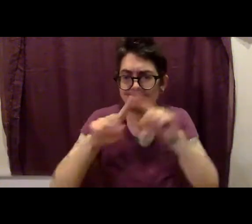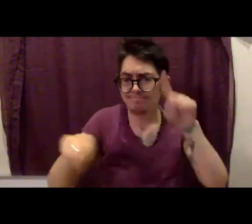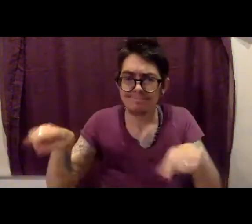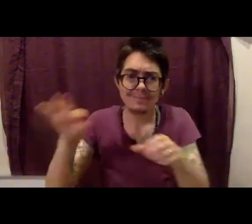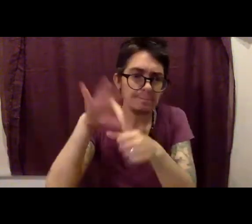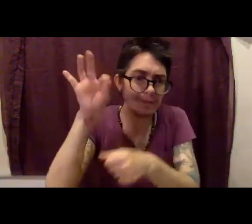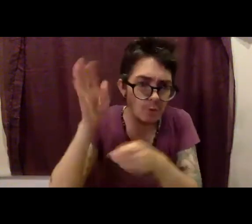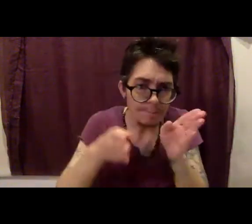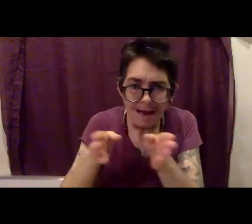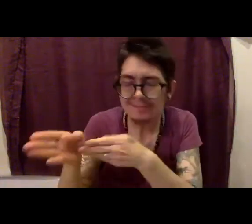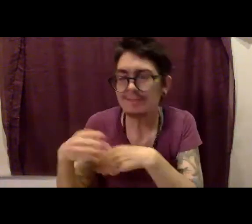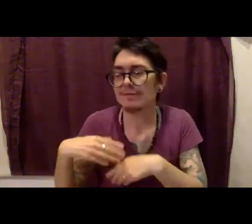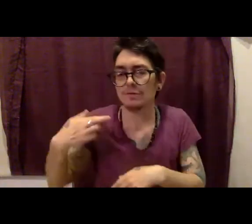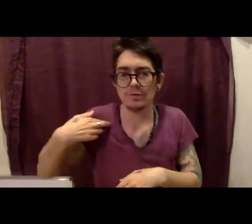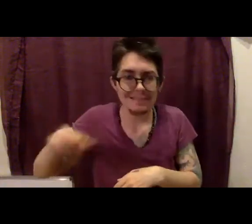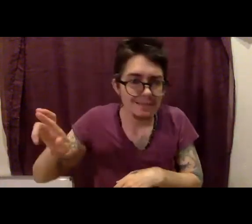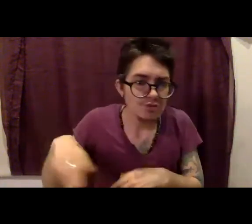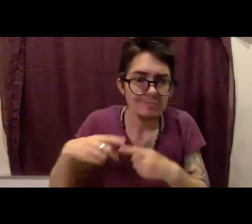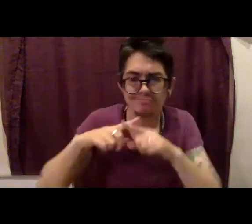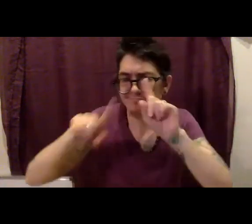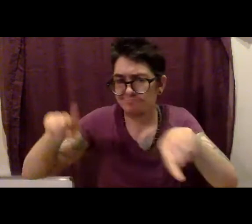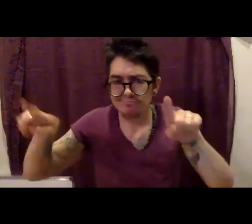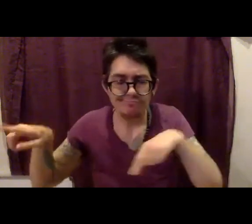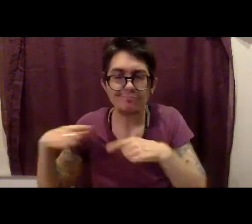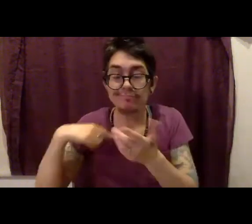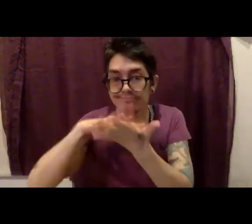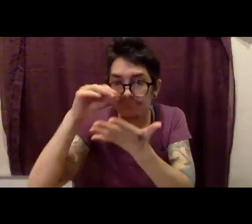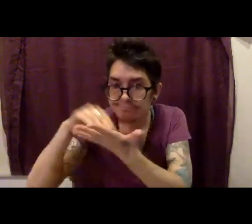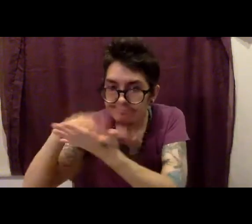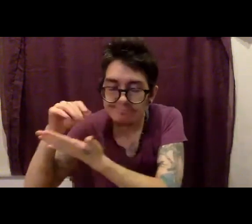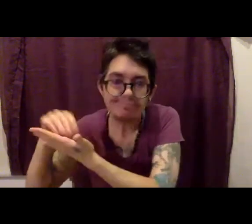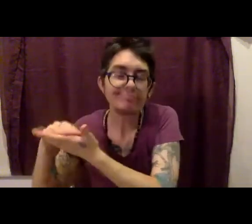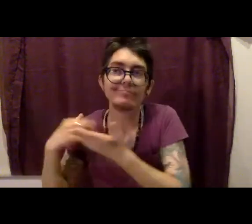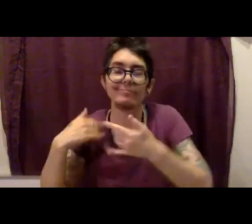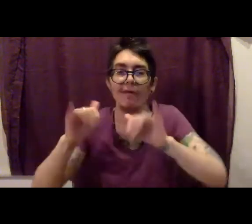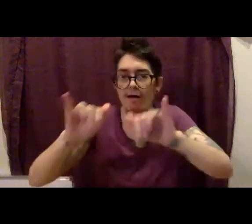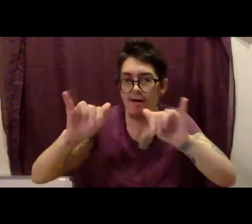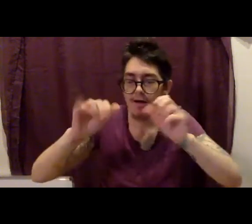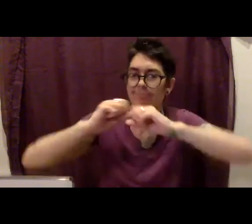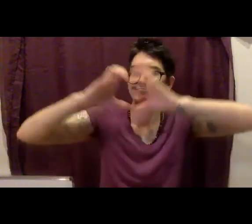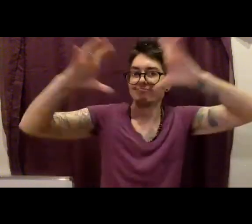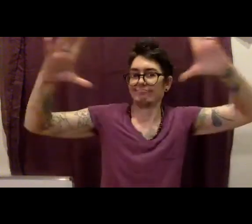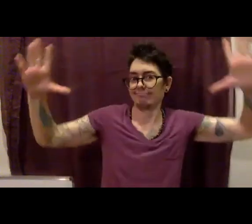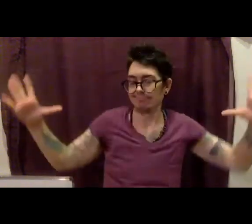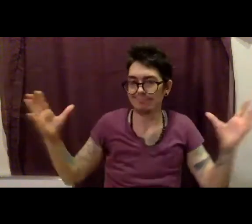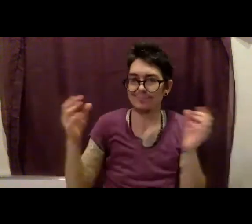got to kind of looking at other forms of spirituality, different kinds of religions, and really educating